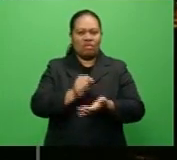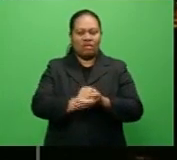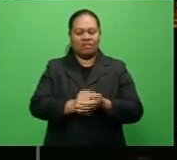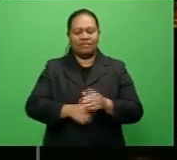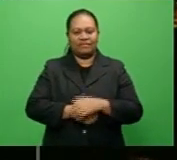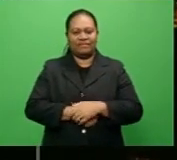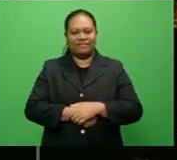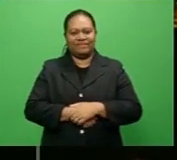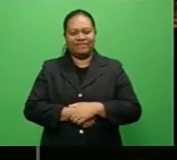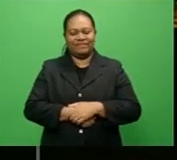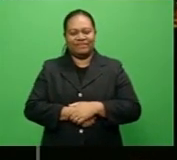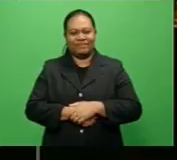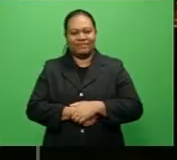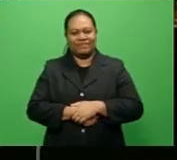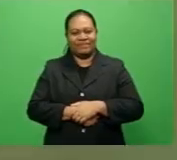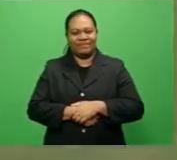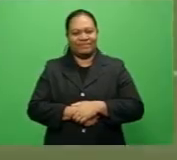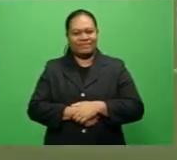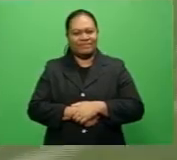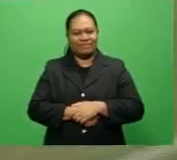Caroline Tavi has more.